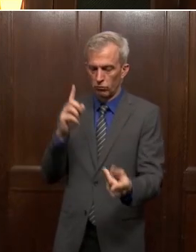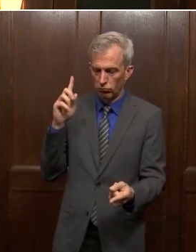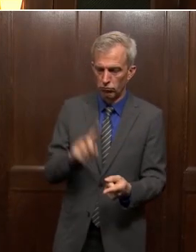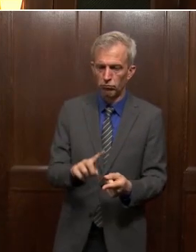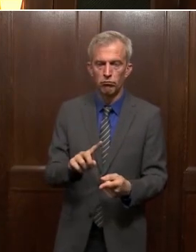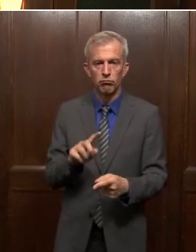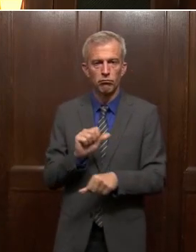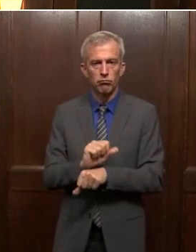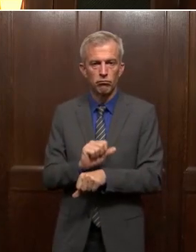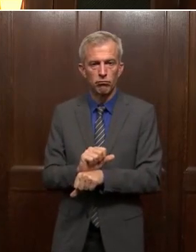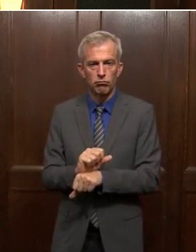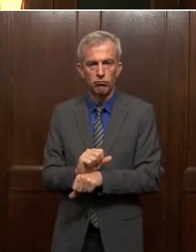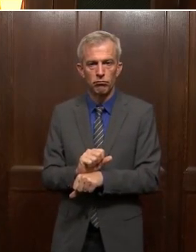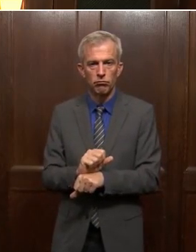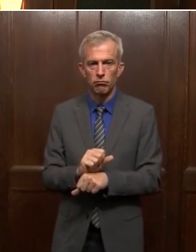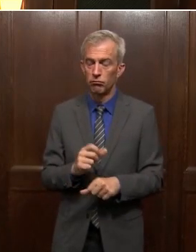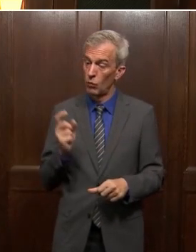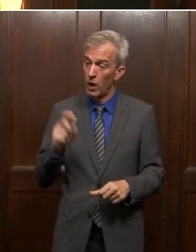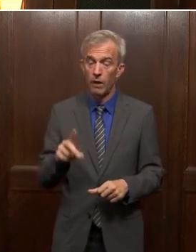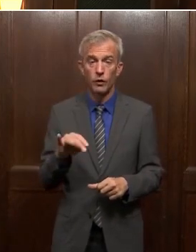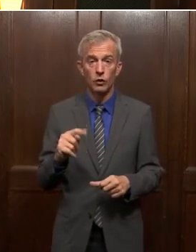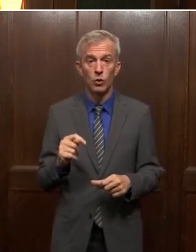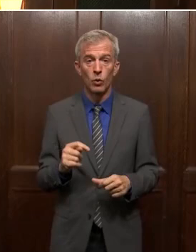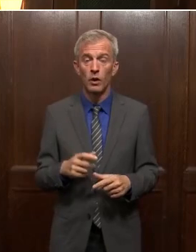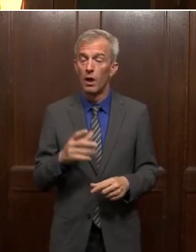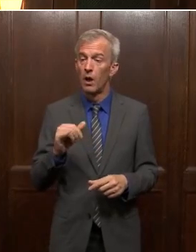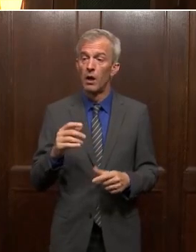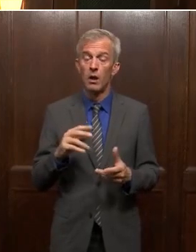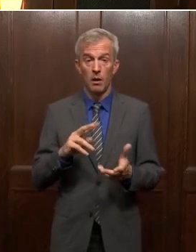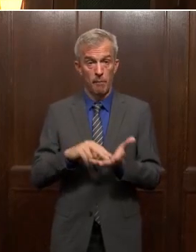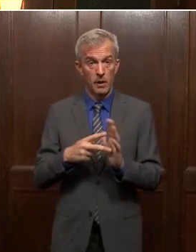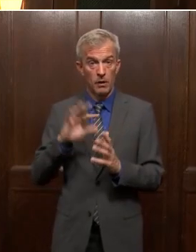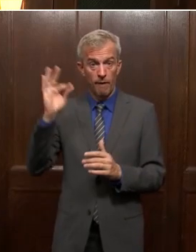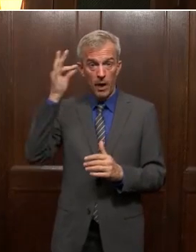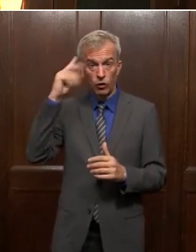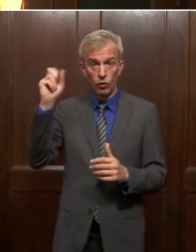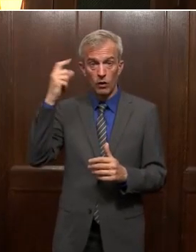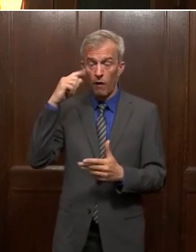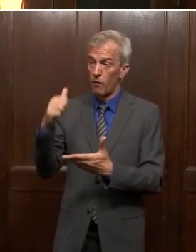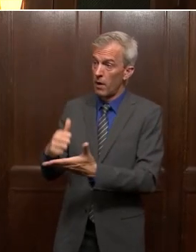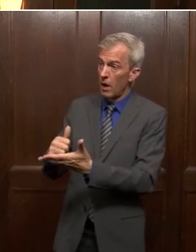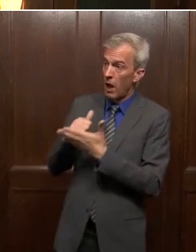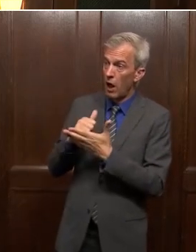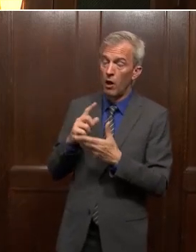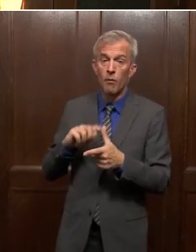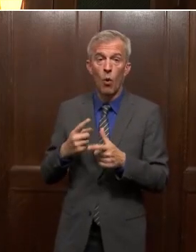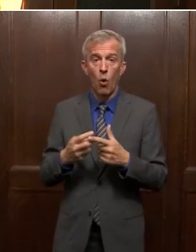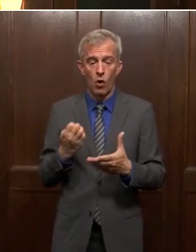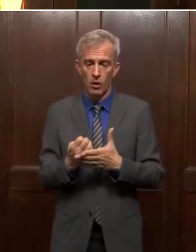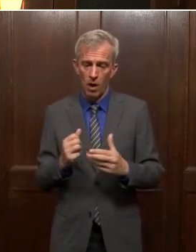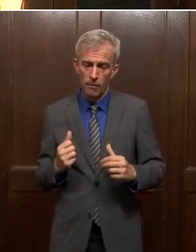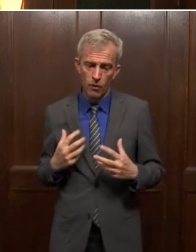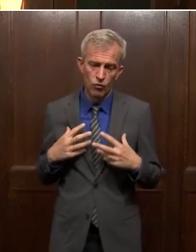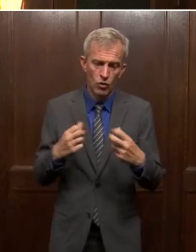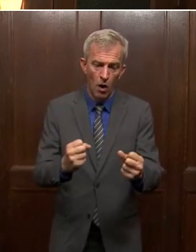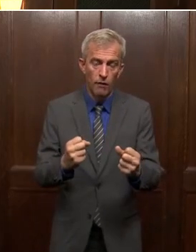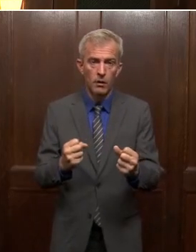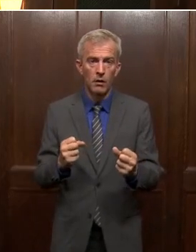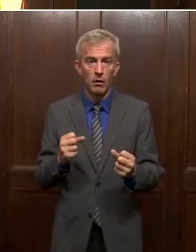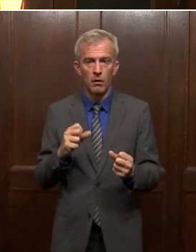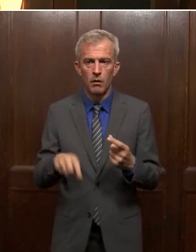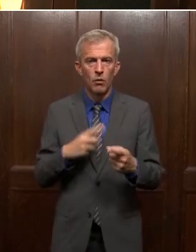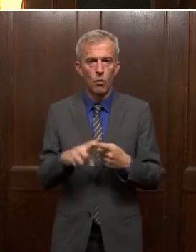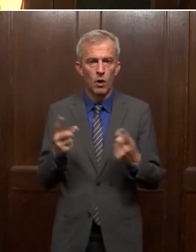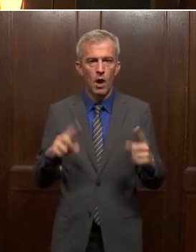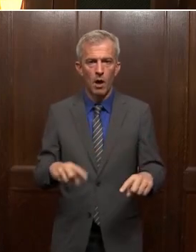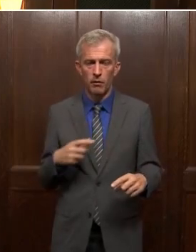them. That doesn't mean that if the federal government steps up and or the economy comes back, that we wouldn't immediately restore those services and